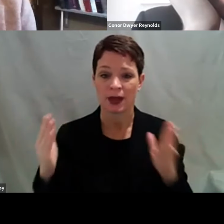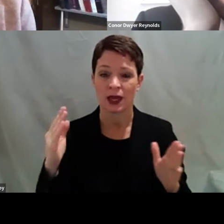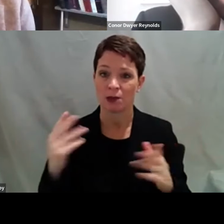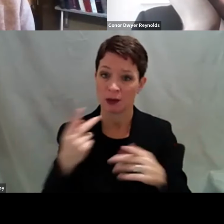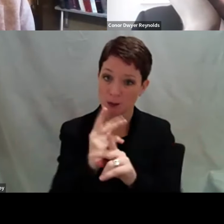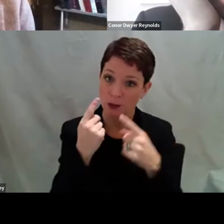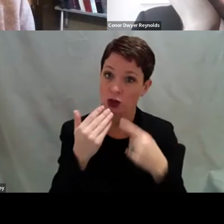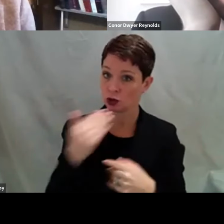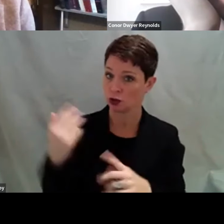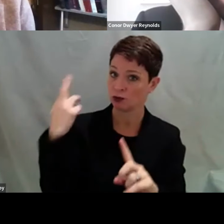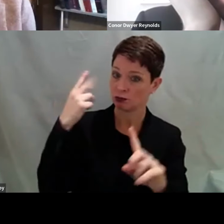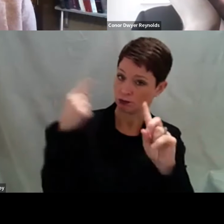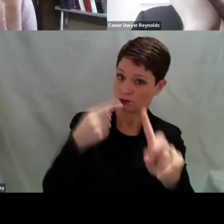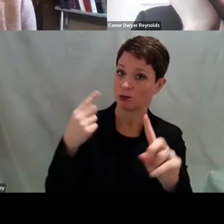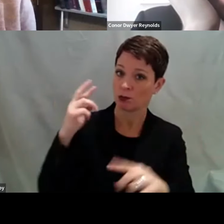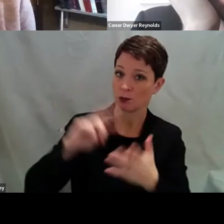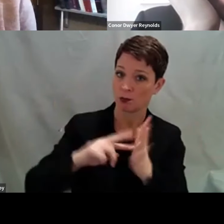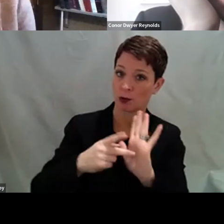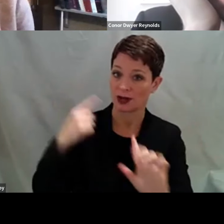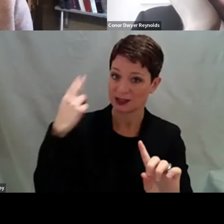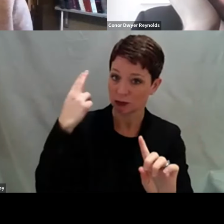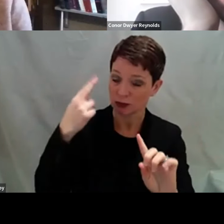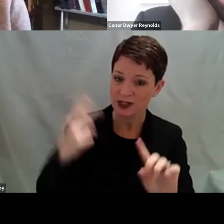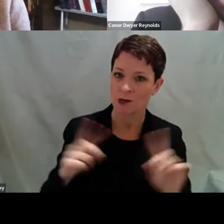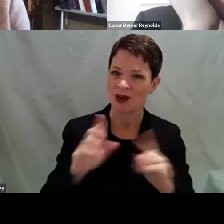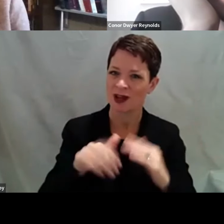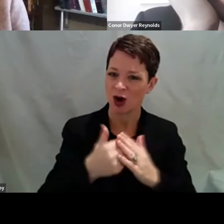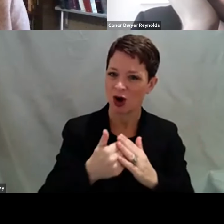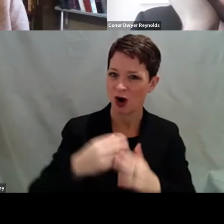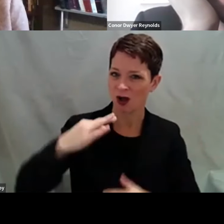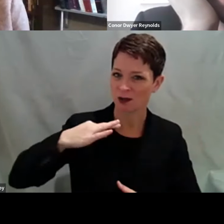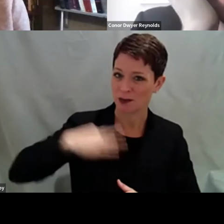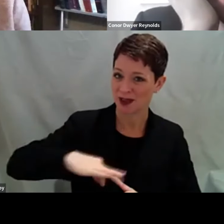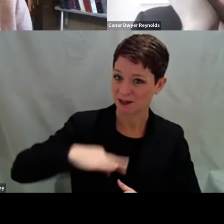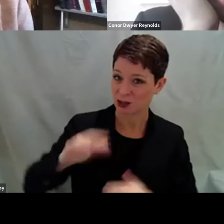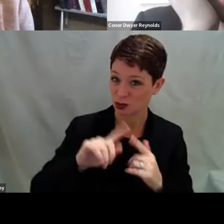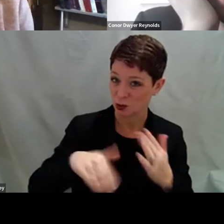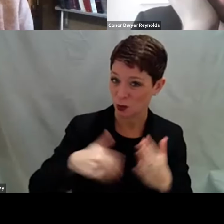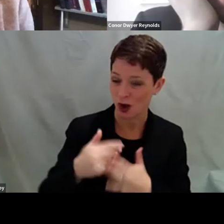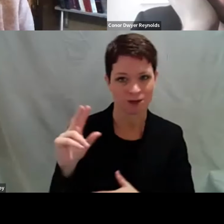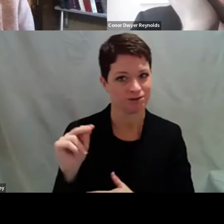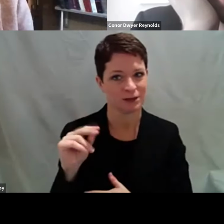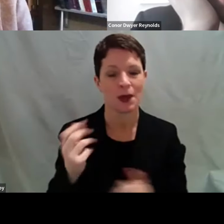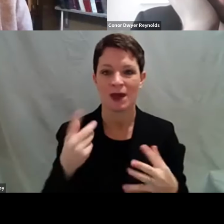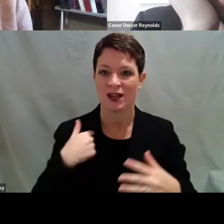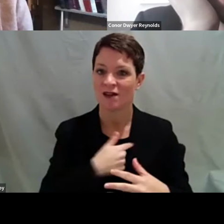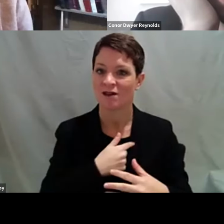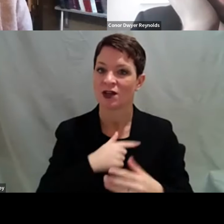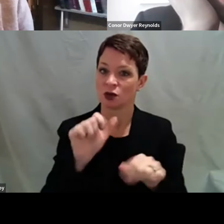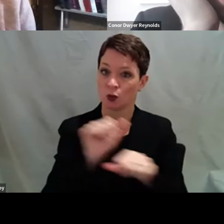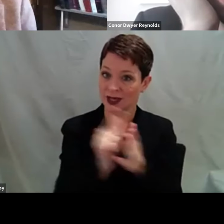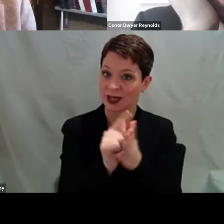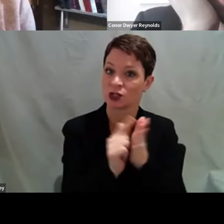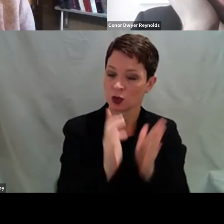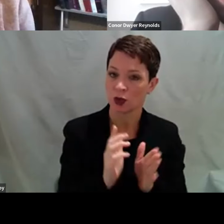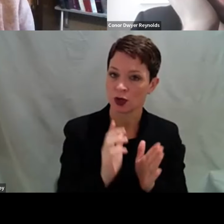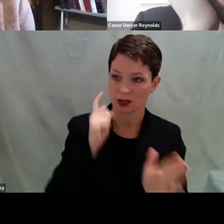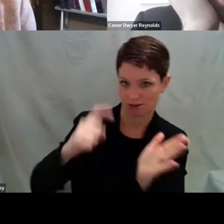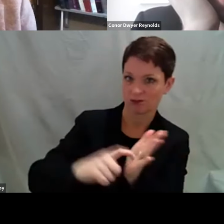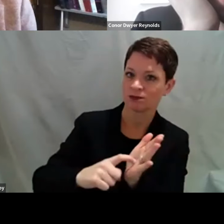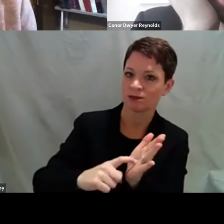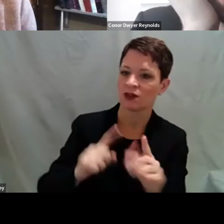productive purposes, not all uses of the disability frame are beneficial. I think many of us in practice identified that